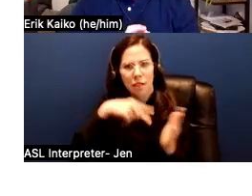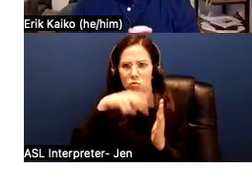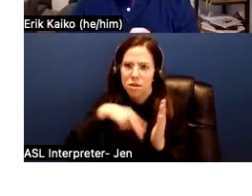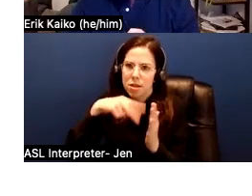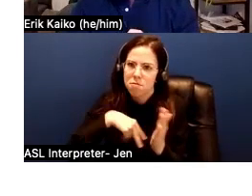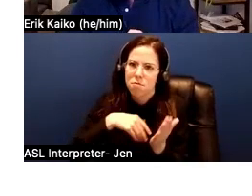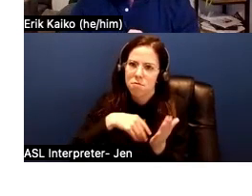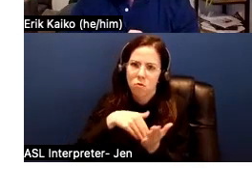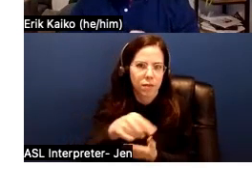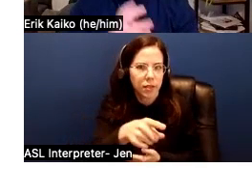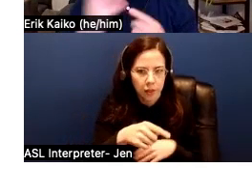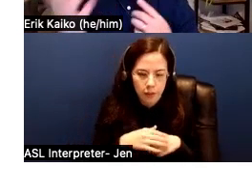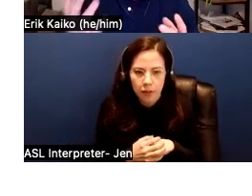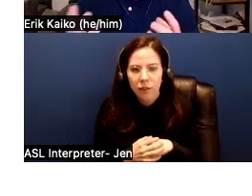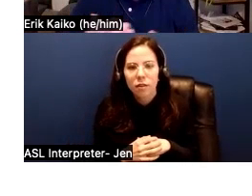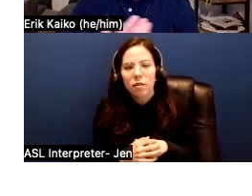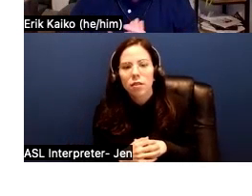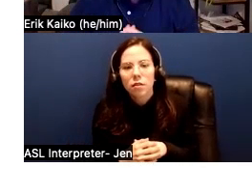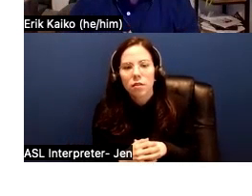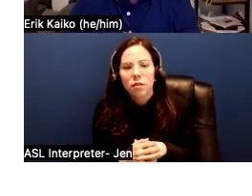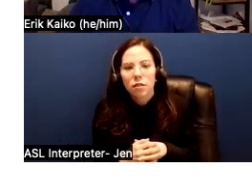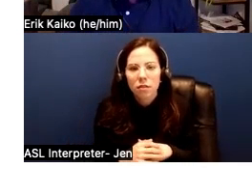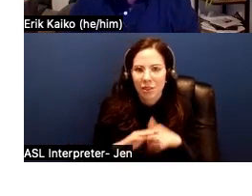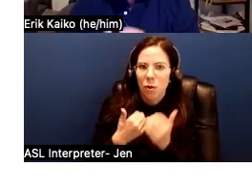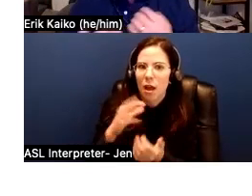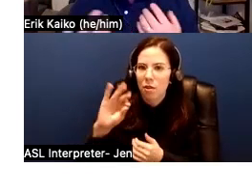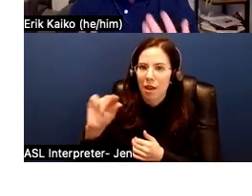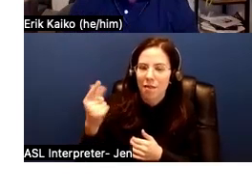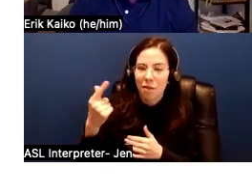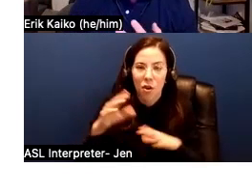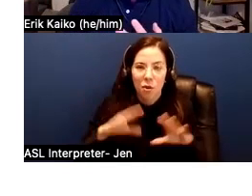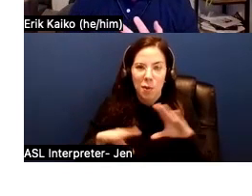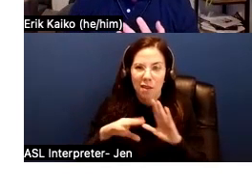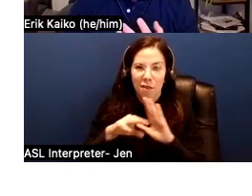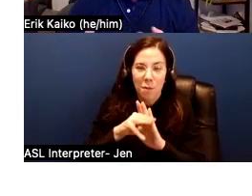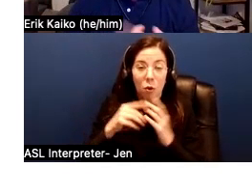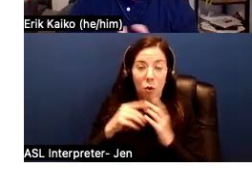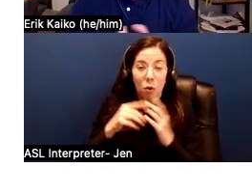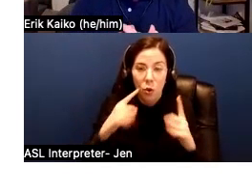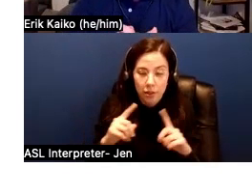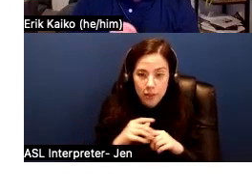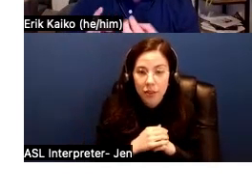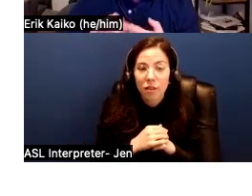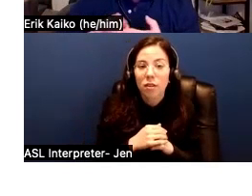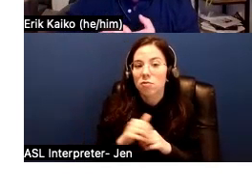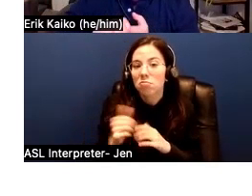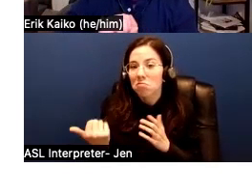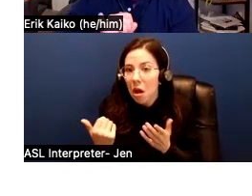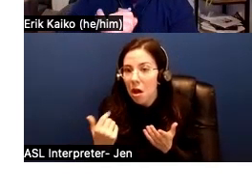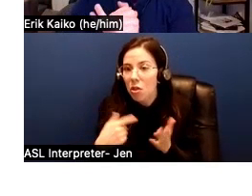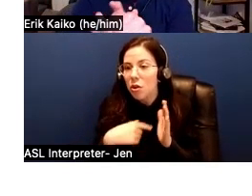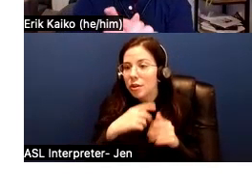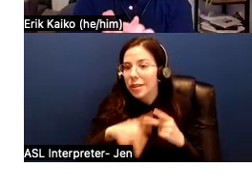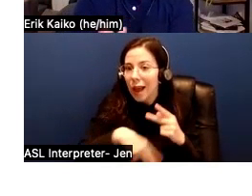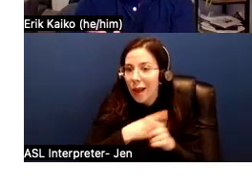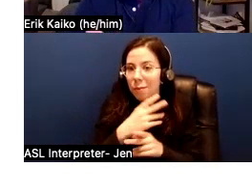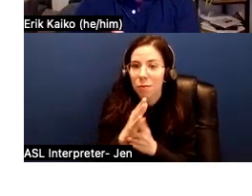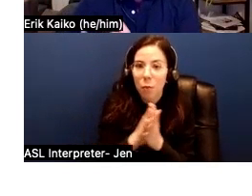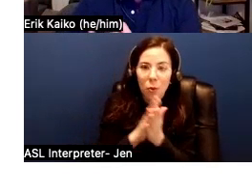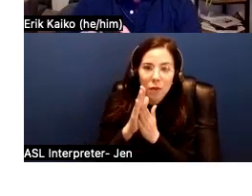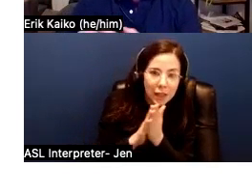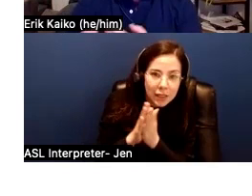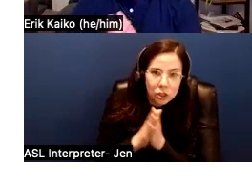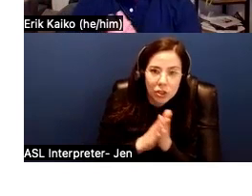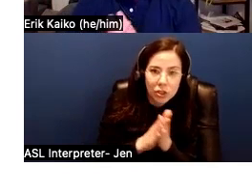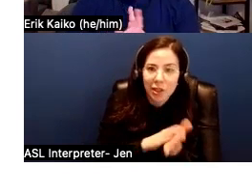in terms of how the fog behavior model works, other examples of motivating factors, ways that you can